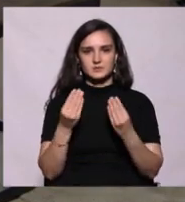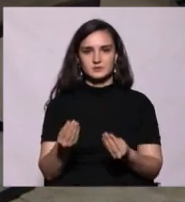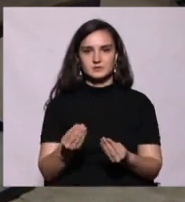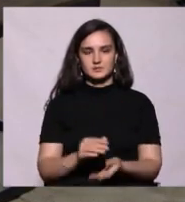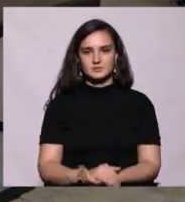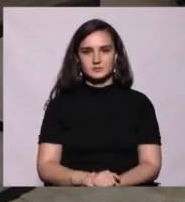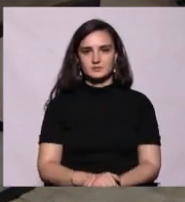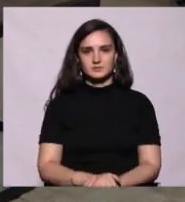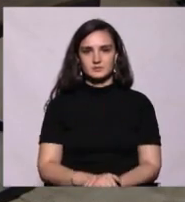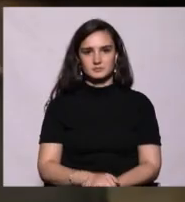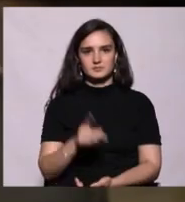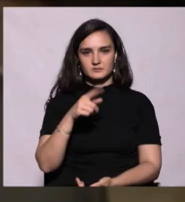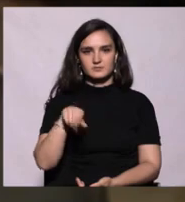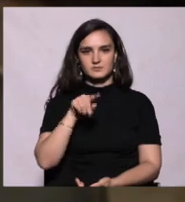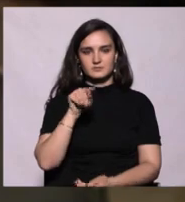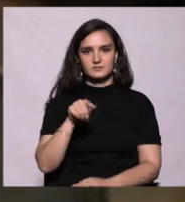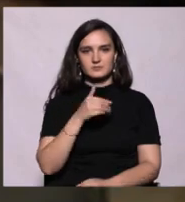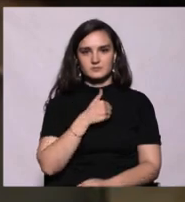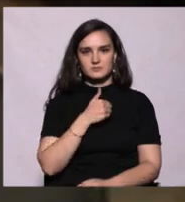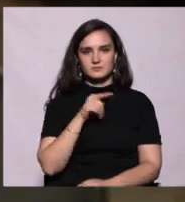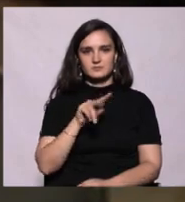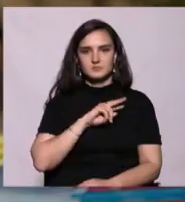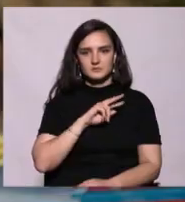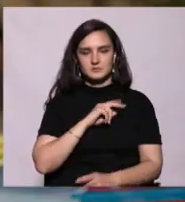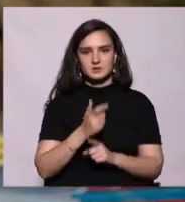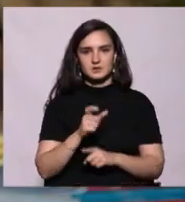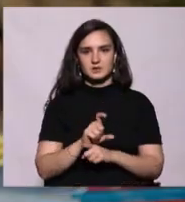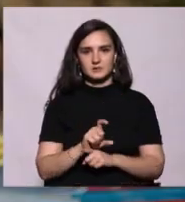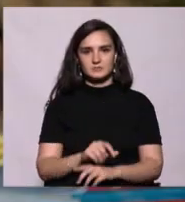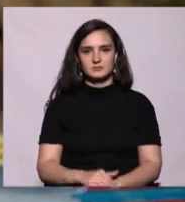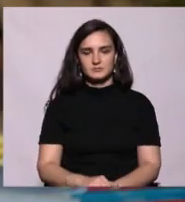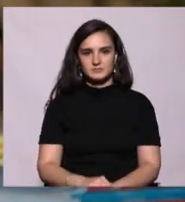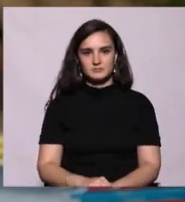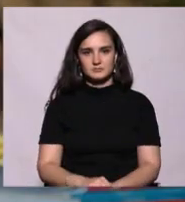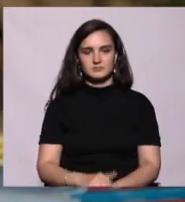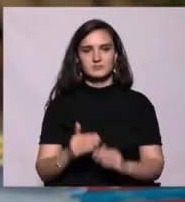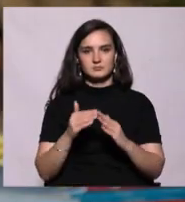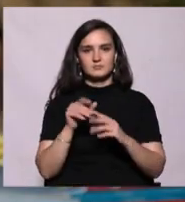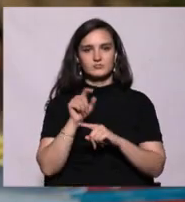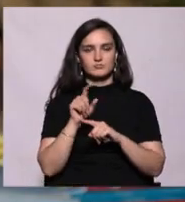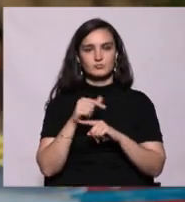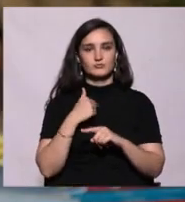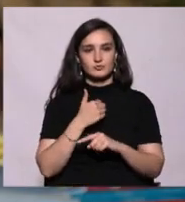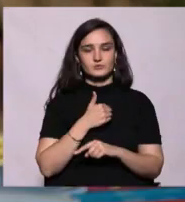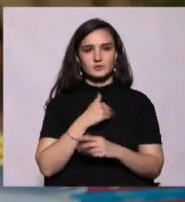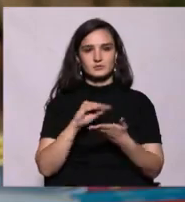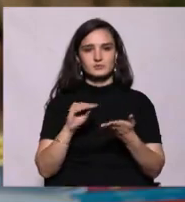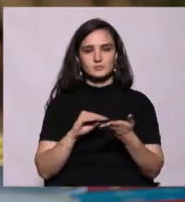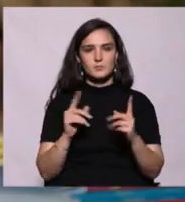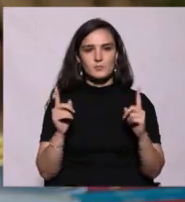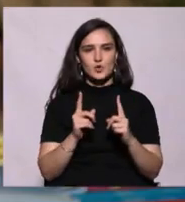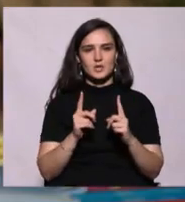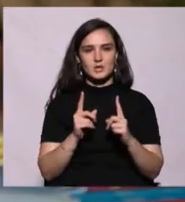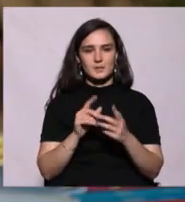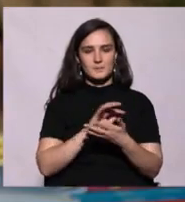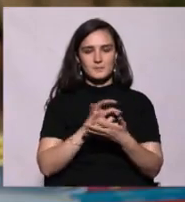know they want it. Yeah, we know they love it so much. And for the homework, we would like you to write a short